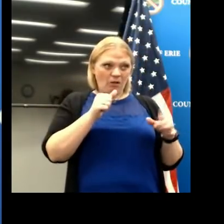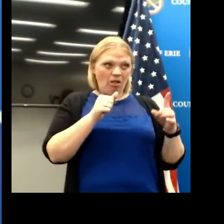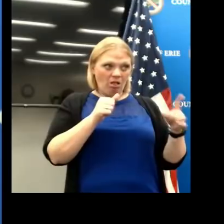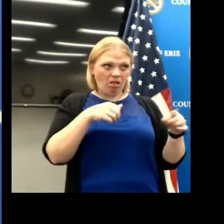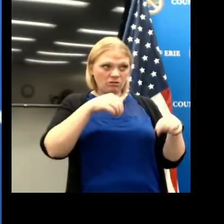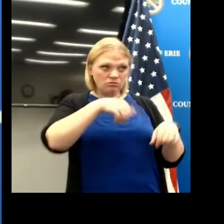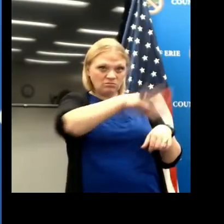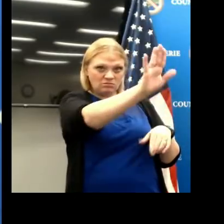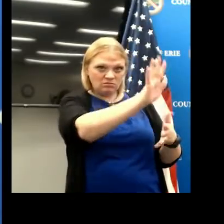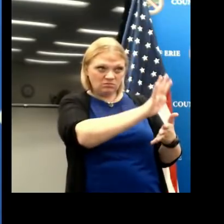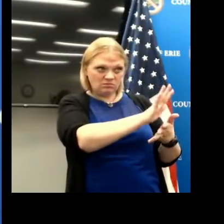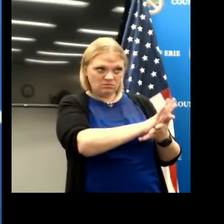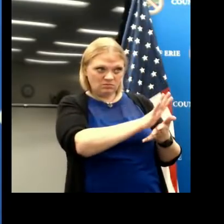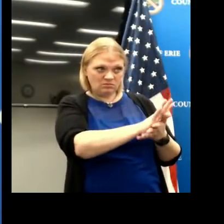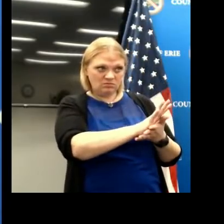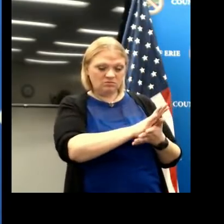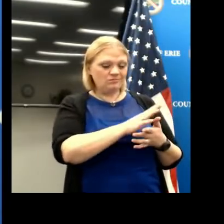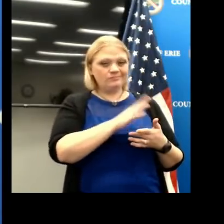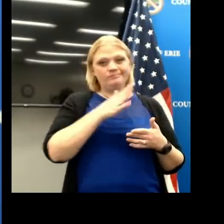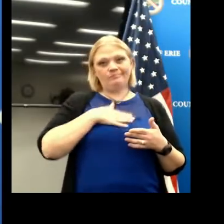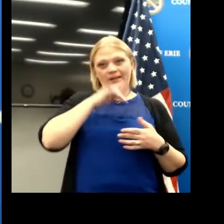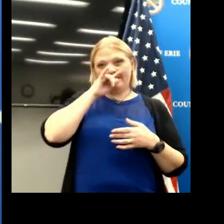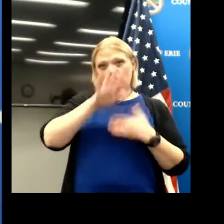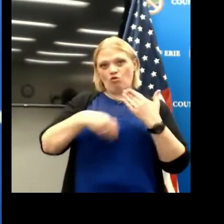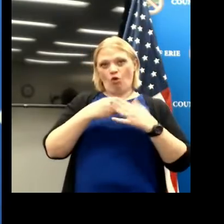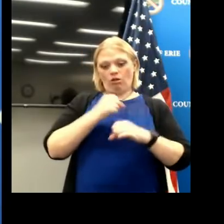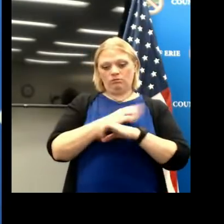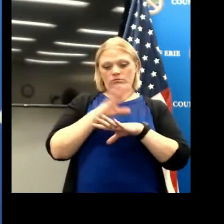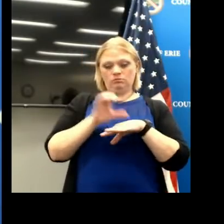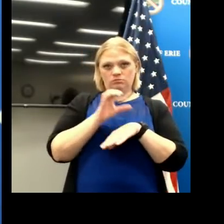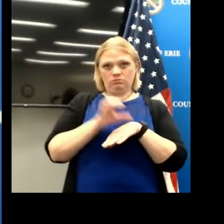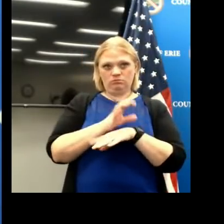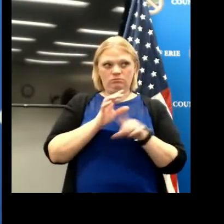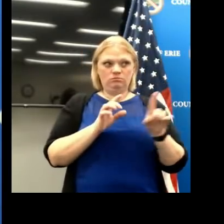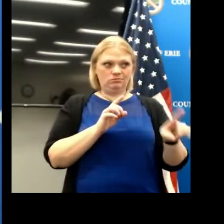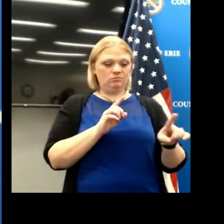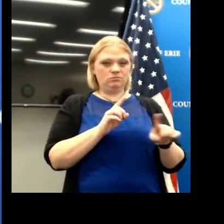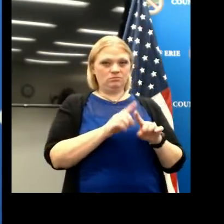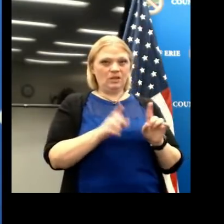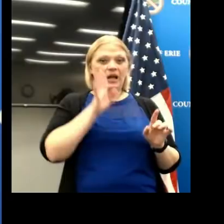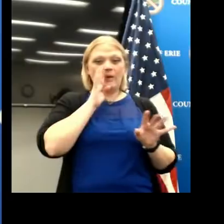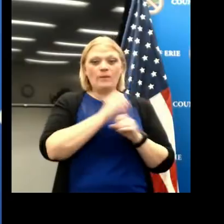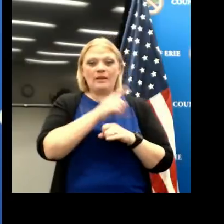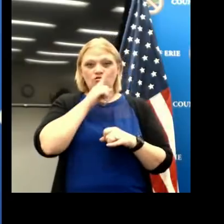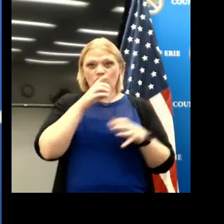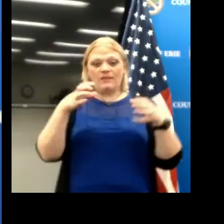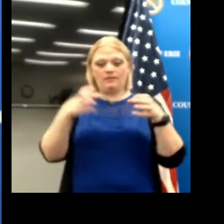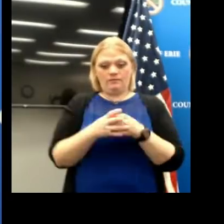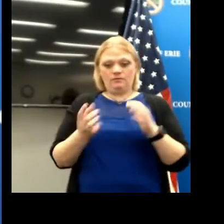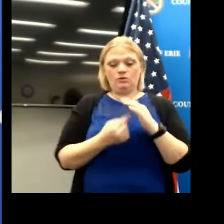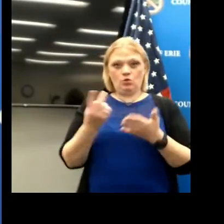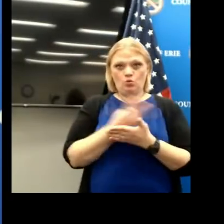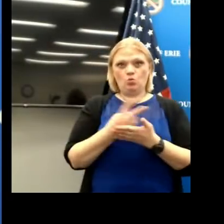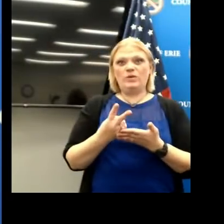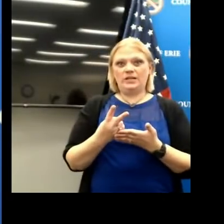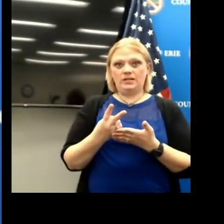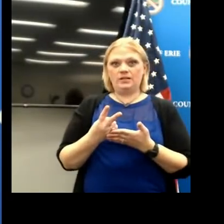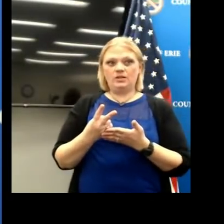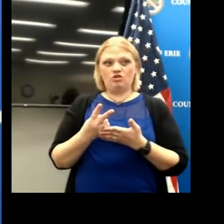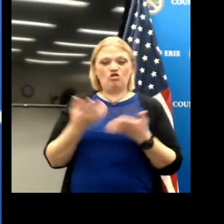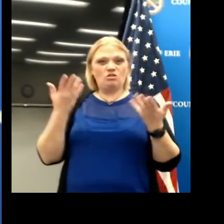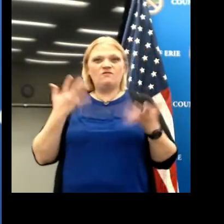this semester, I would make sure that they quarantine for 2 weeks' time, consider them